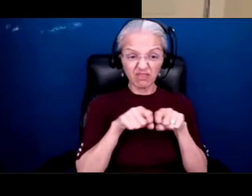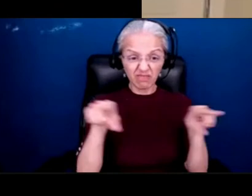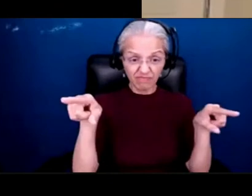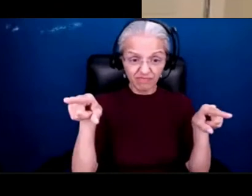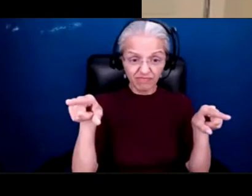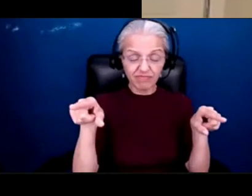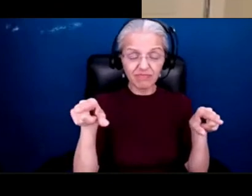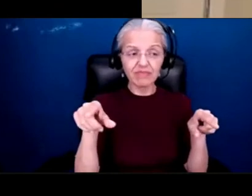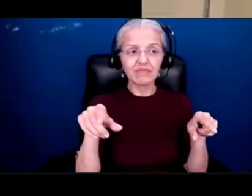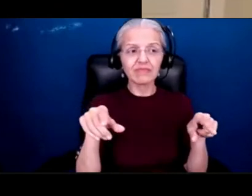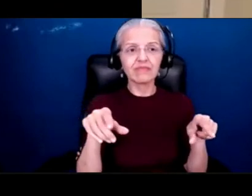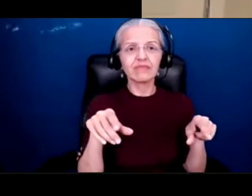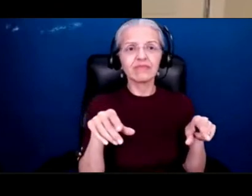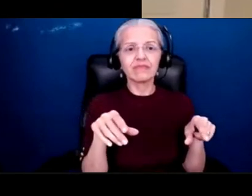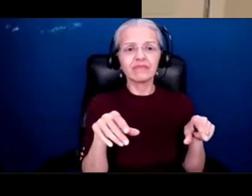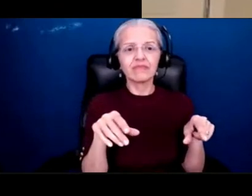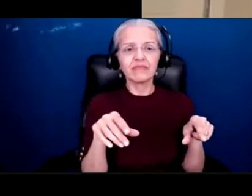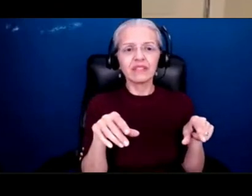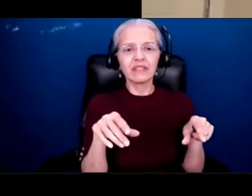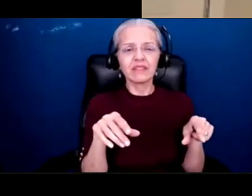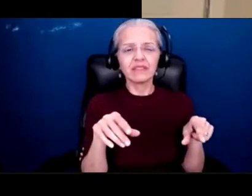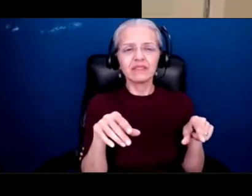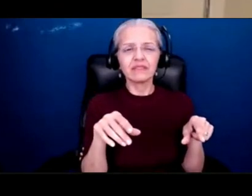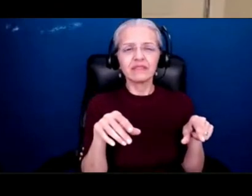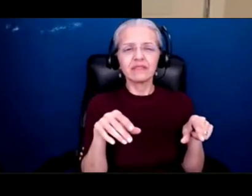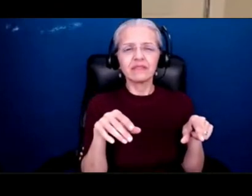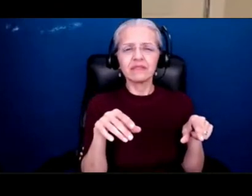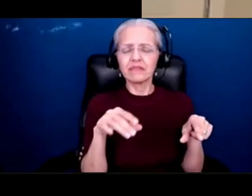like, this is